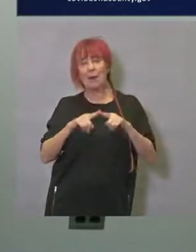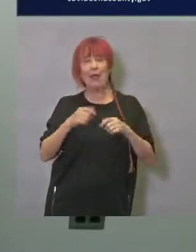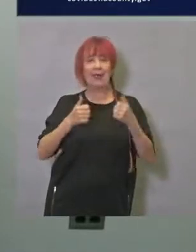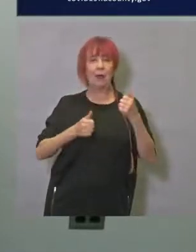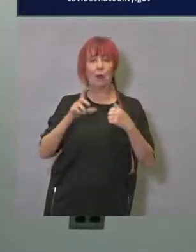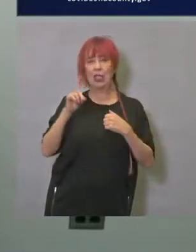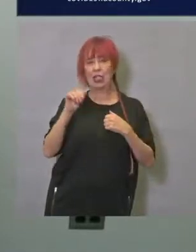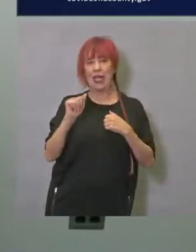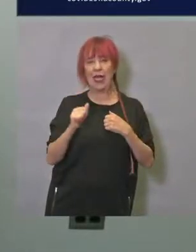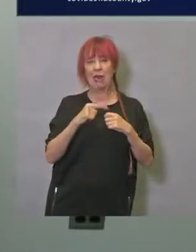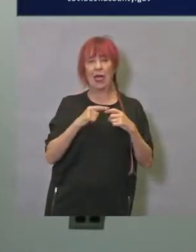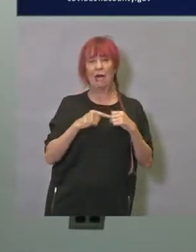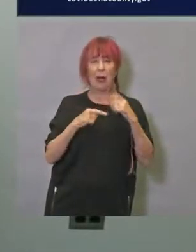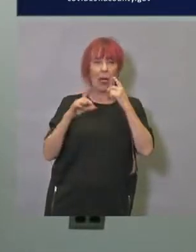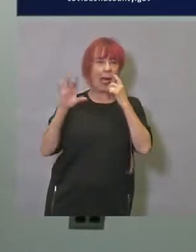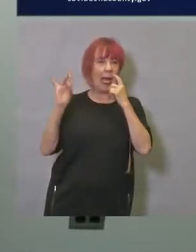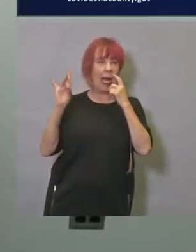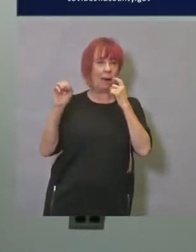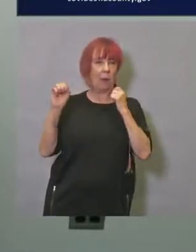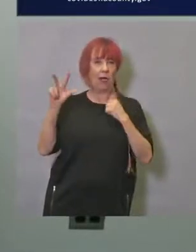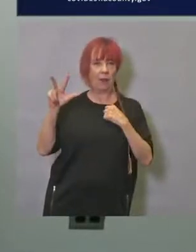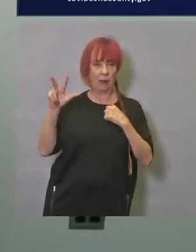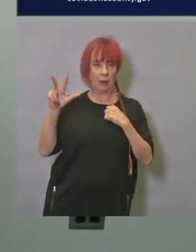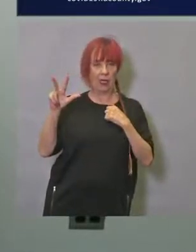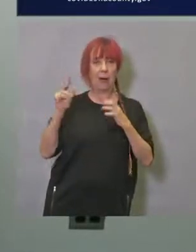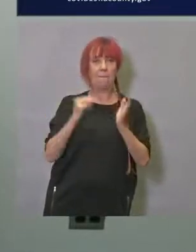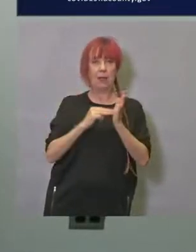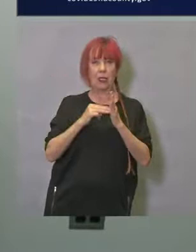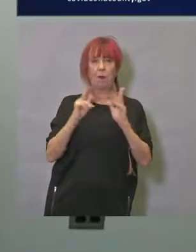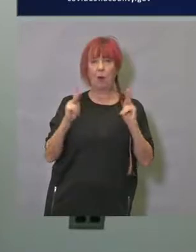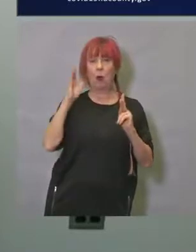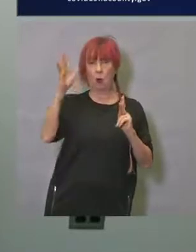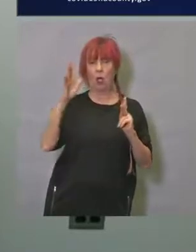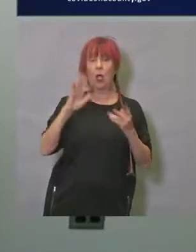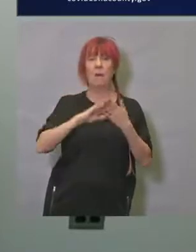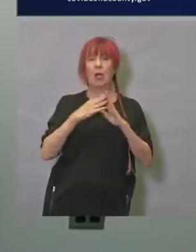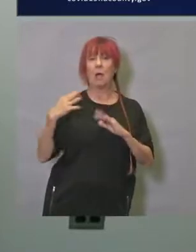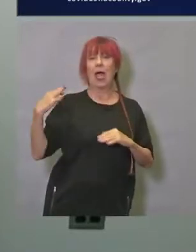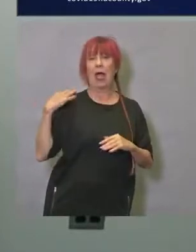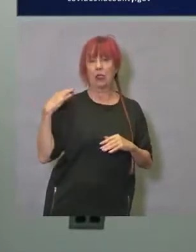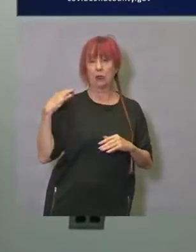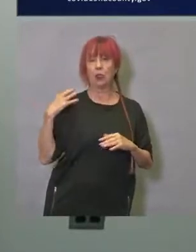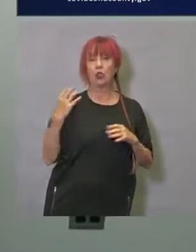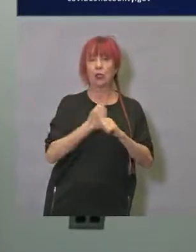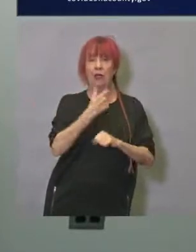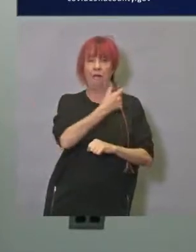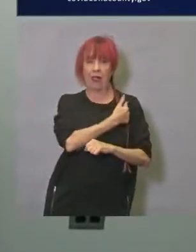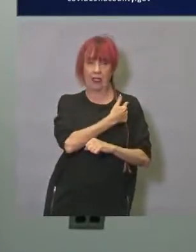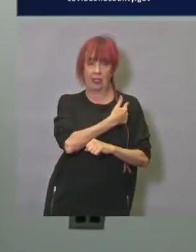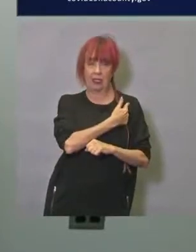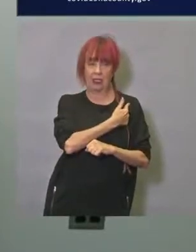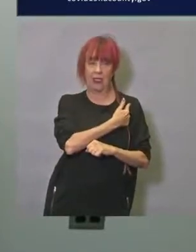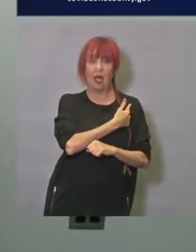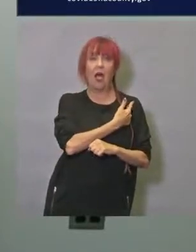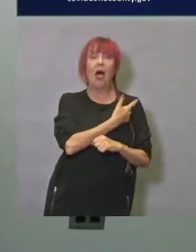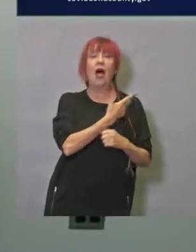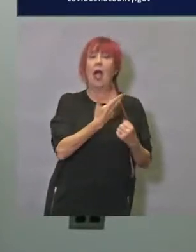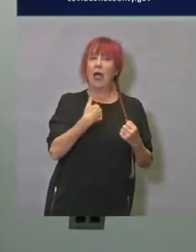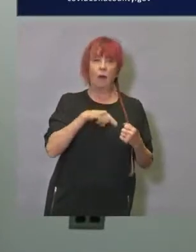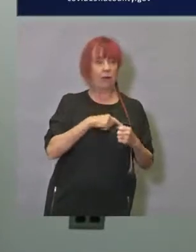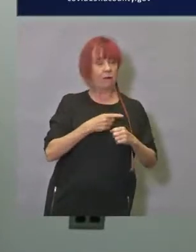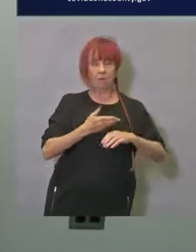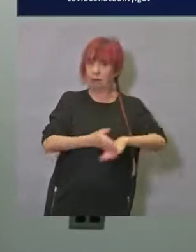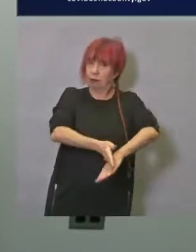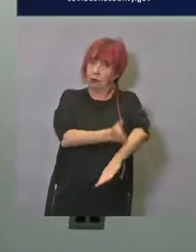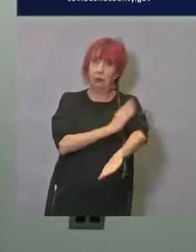about 8.3 million people are going to be eligible to get vaccinated. And we've made, great strides. I